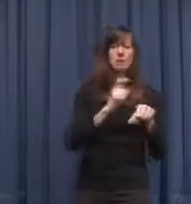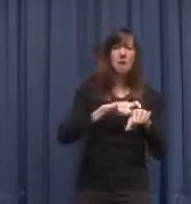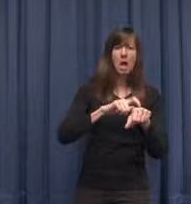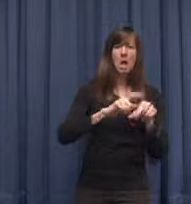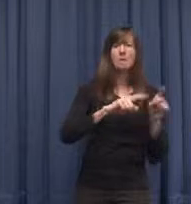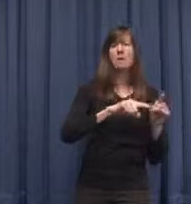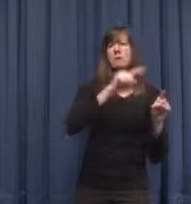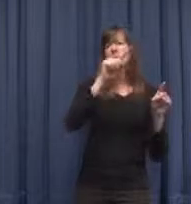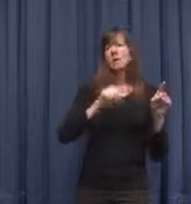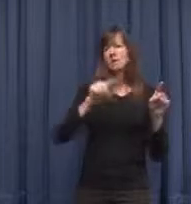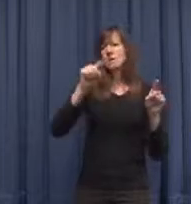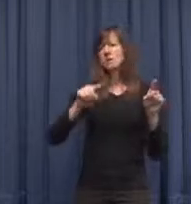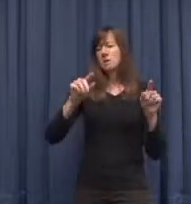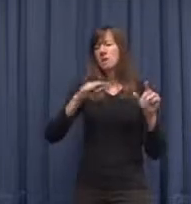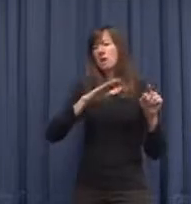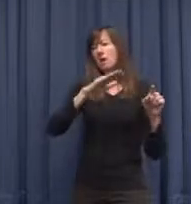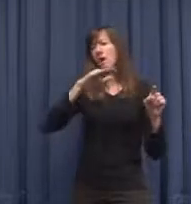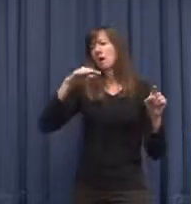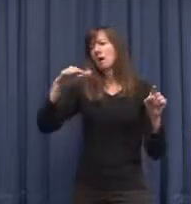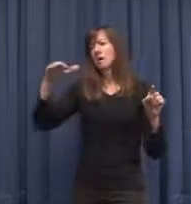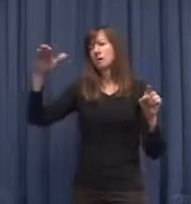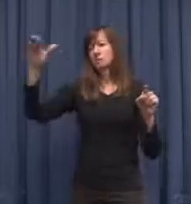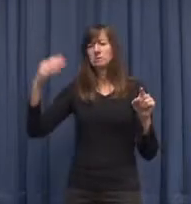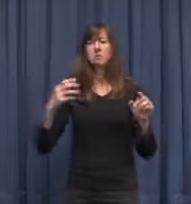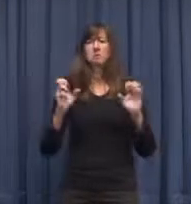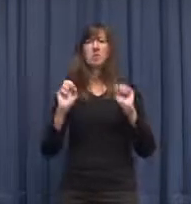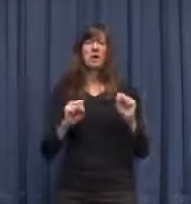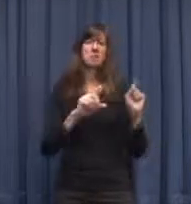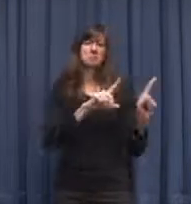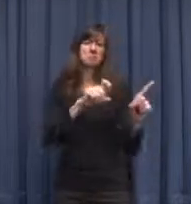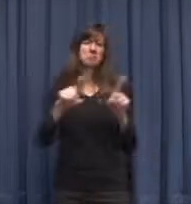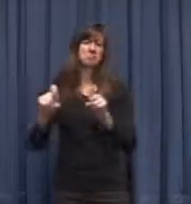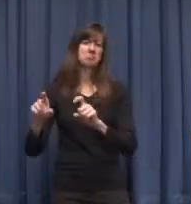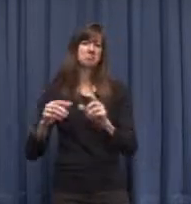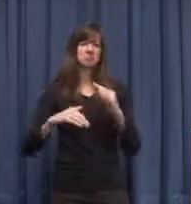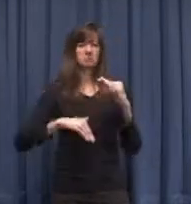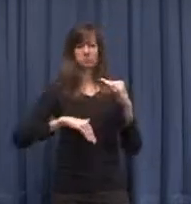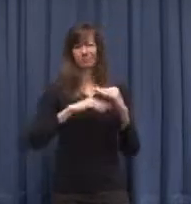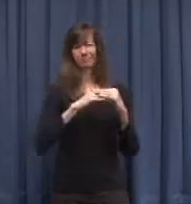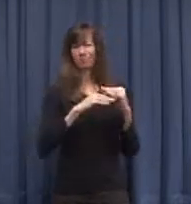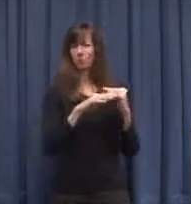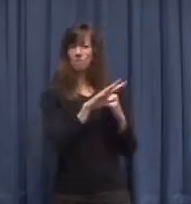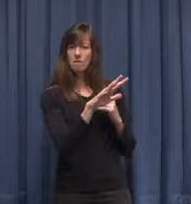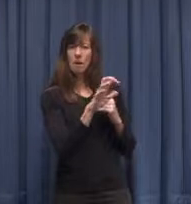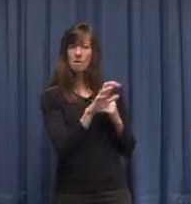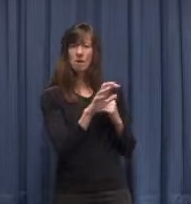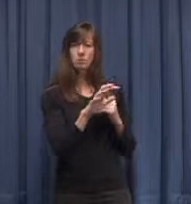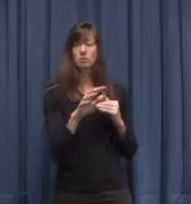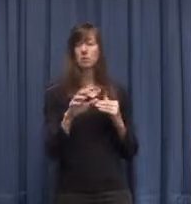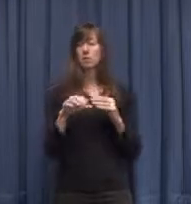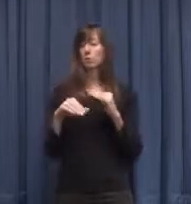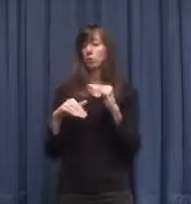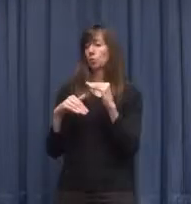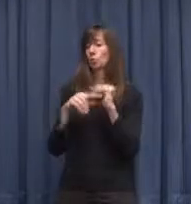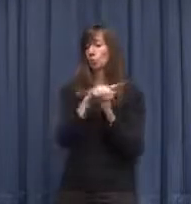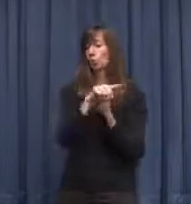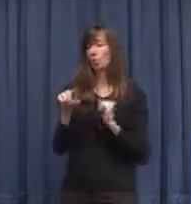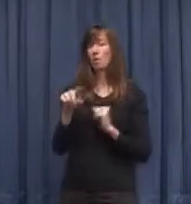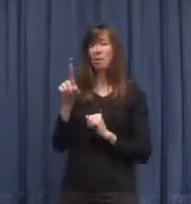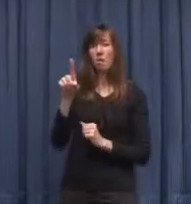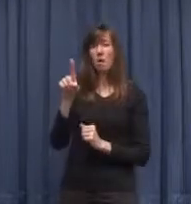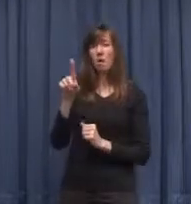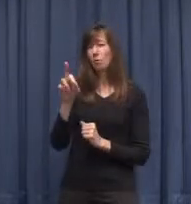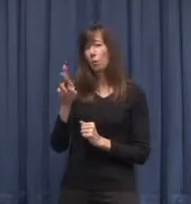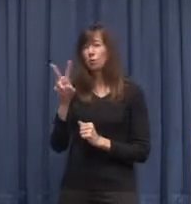we can do anywhere between 500 up to 1,000 to 2,000 tests a day. What